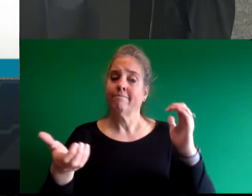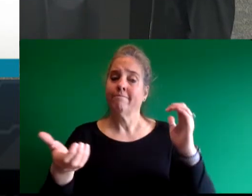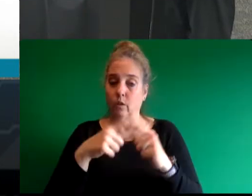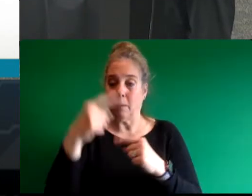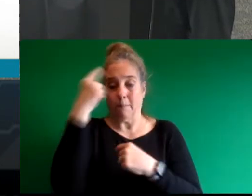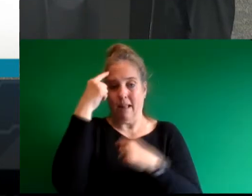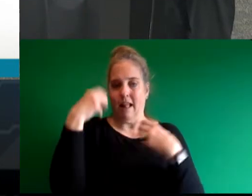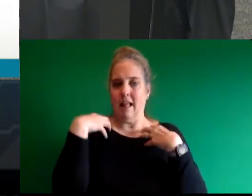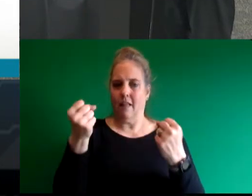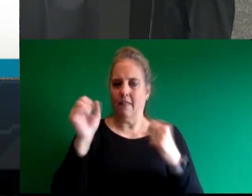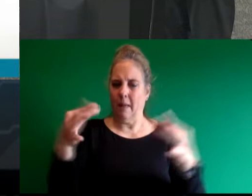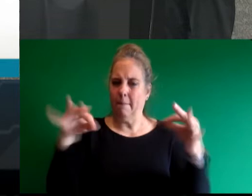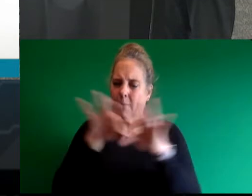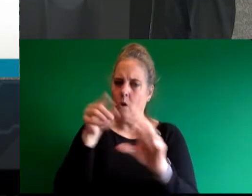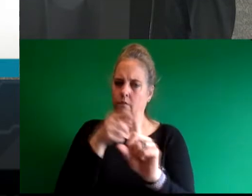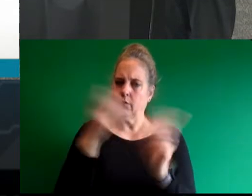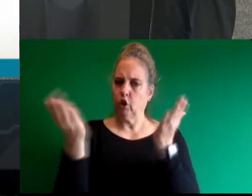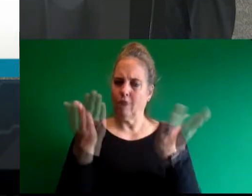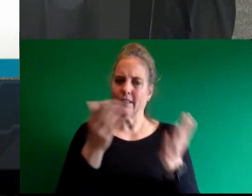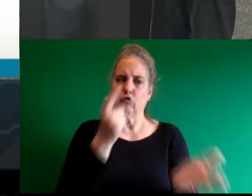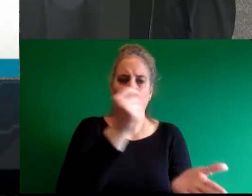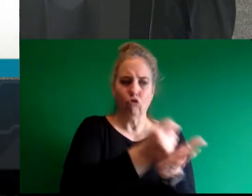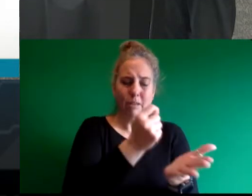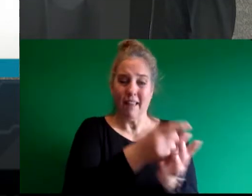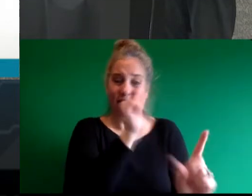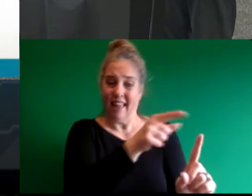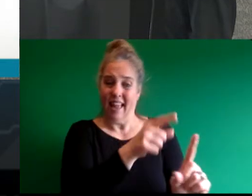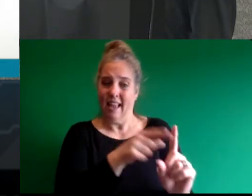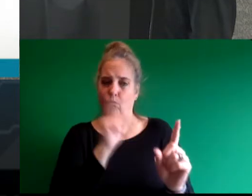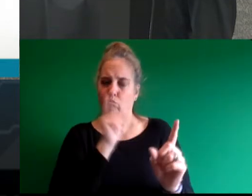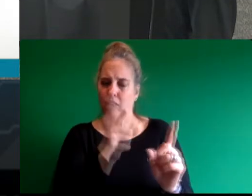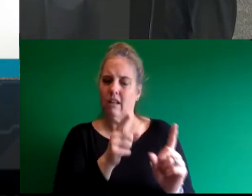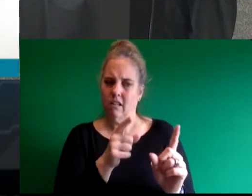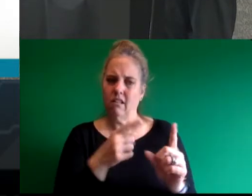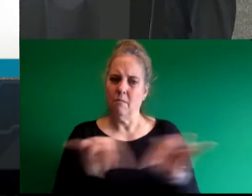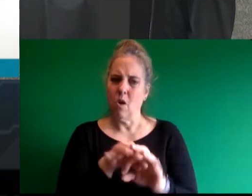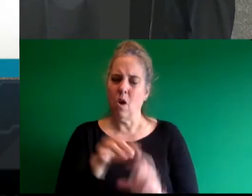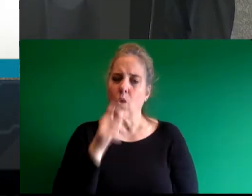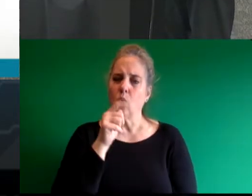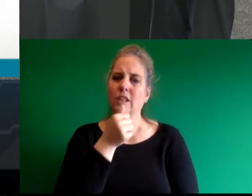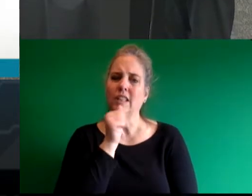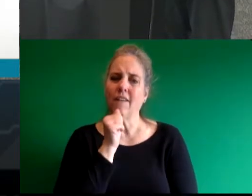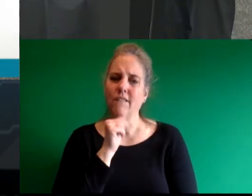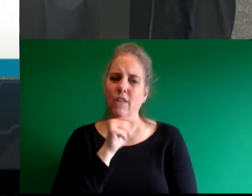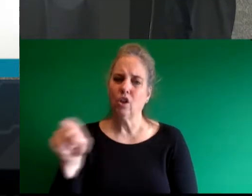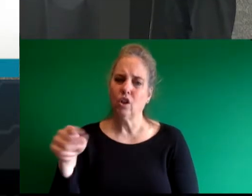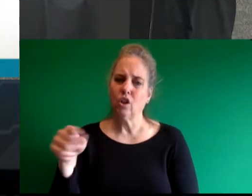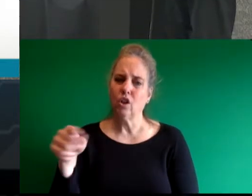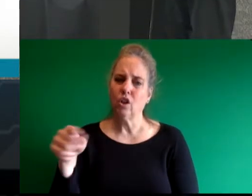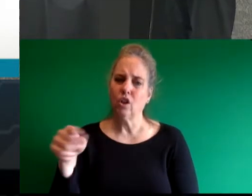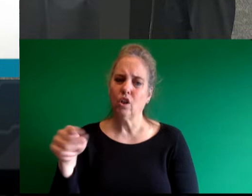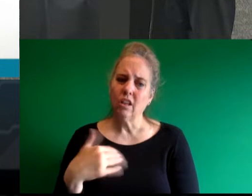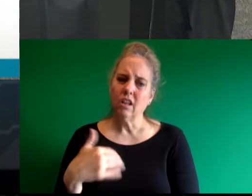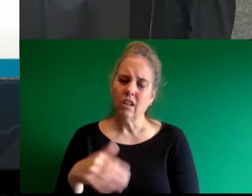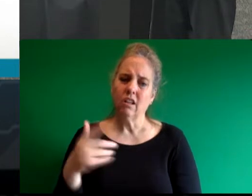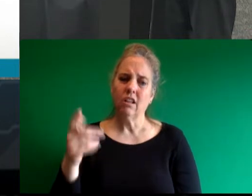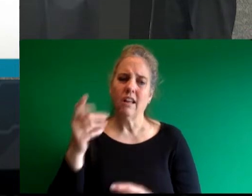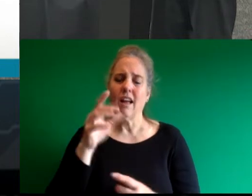that are currently suffering from substance use disorder. As a family doc for many years, you know,